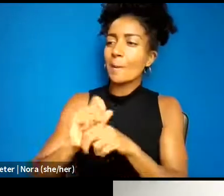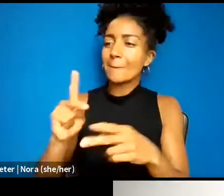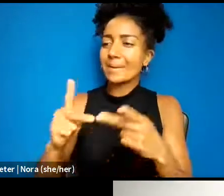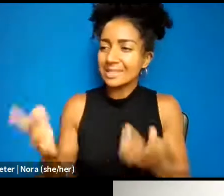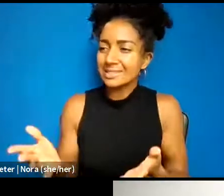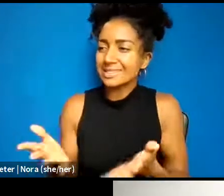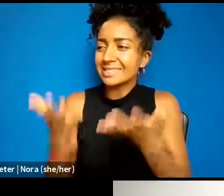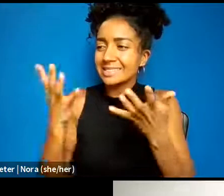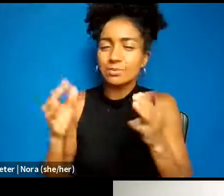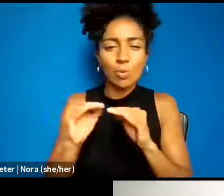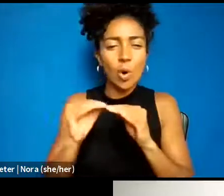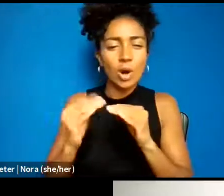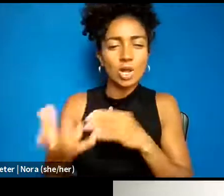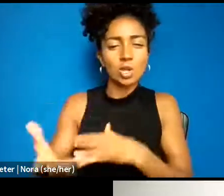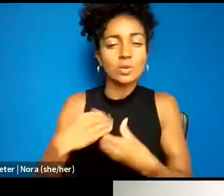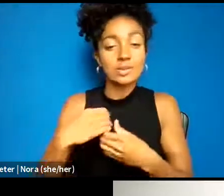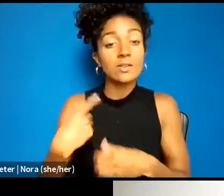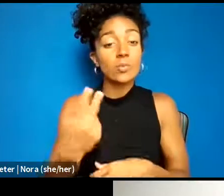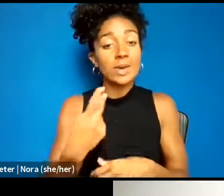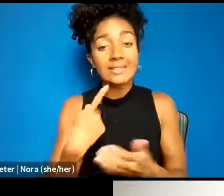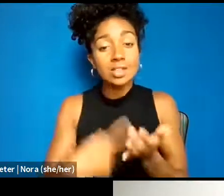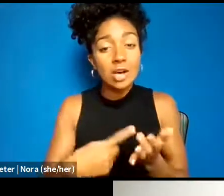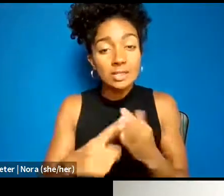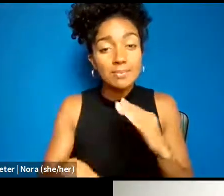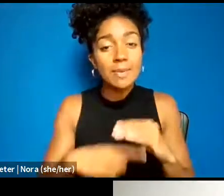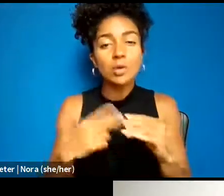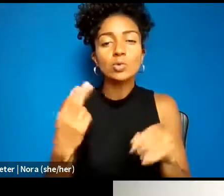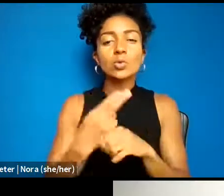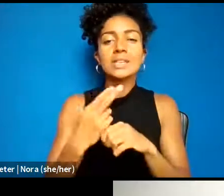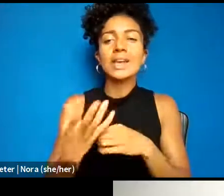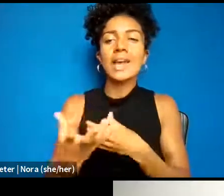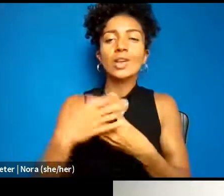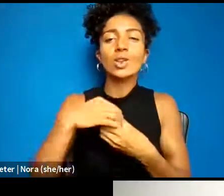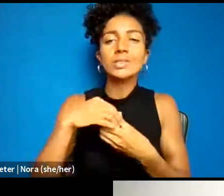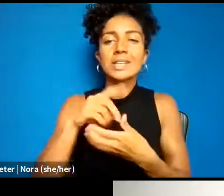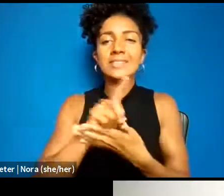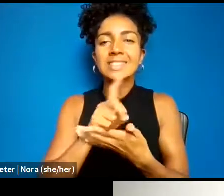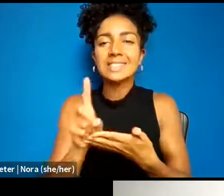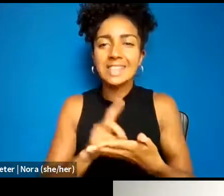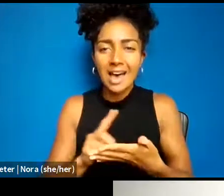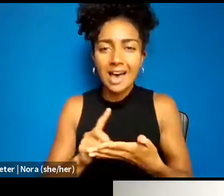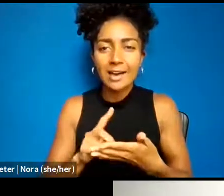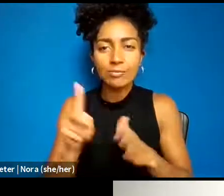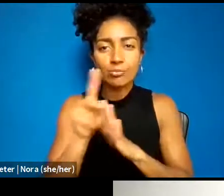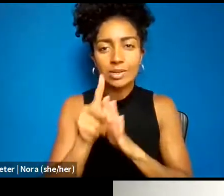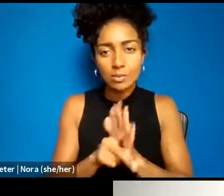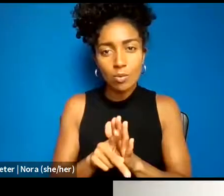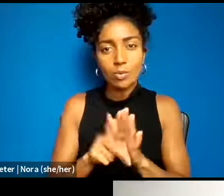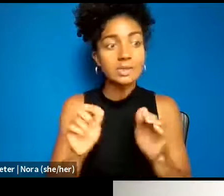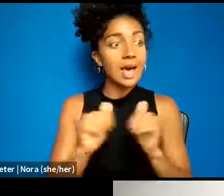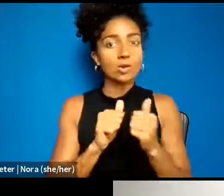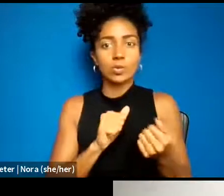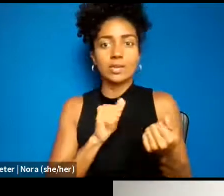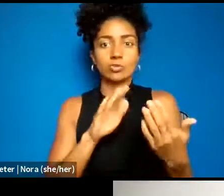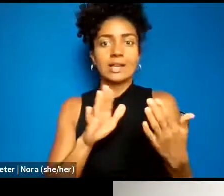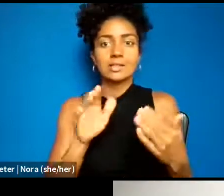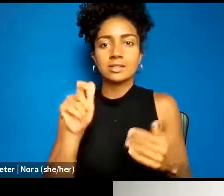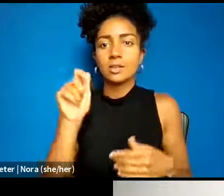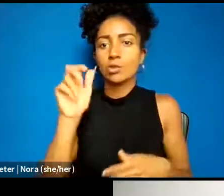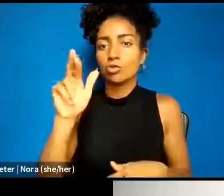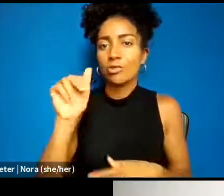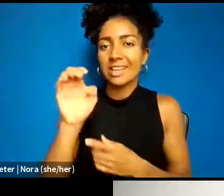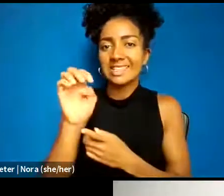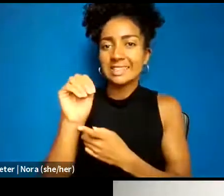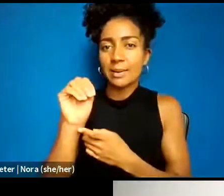you and I have talked about using inclusive design principles to rethink how we address racism, and kind of, can you talk a little bit about what